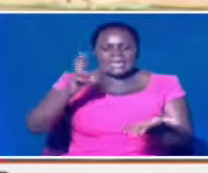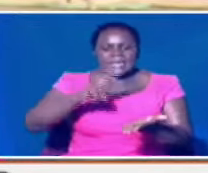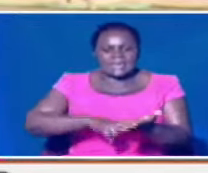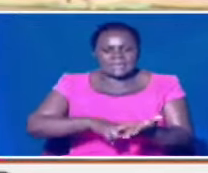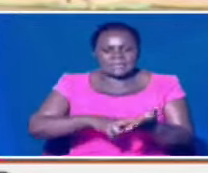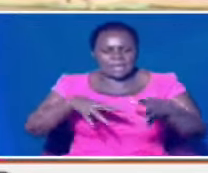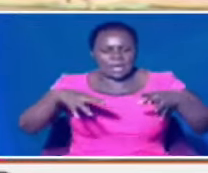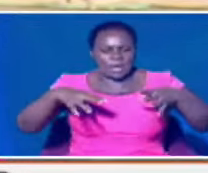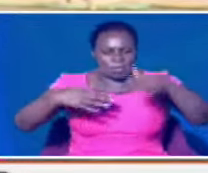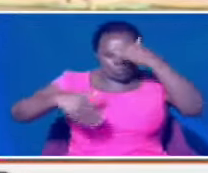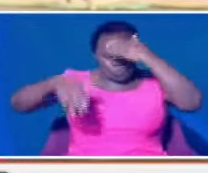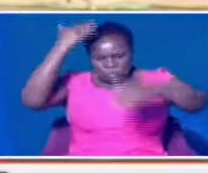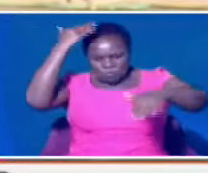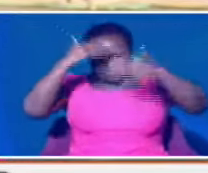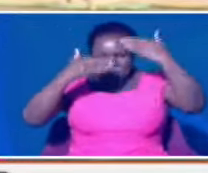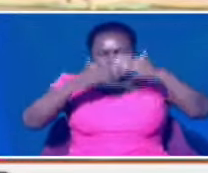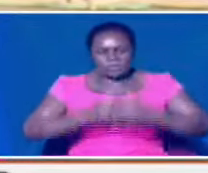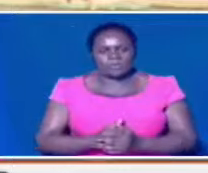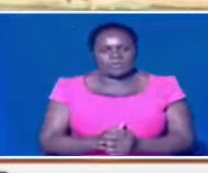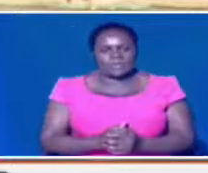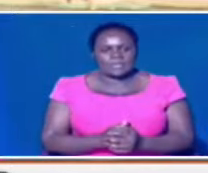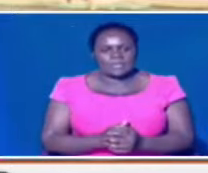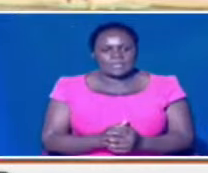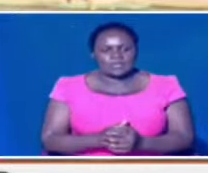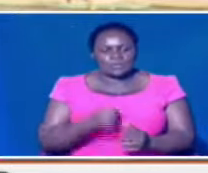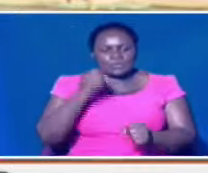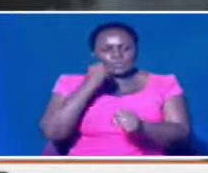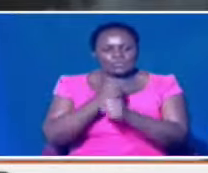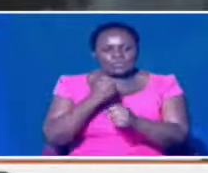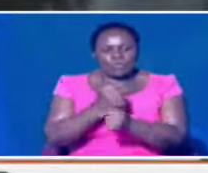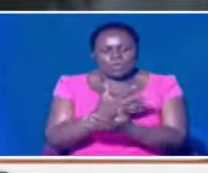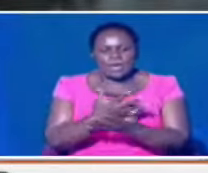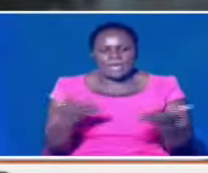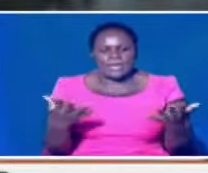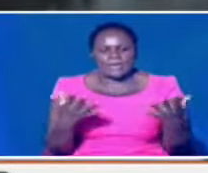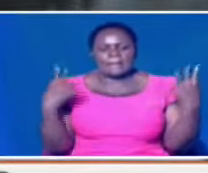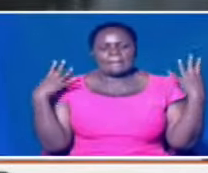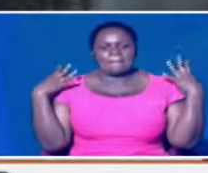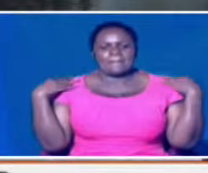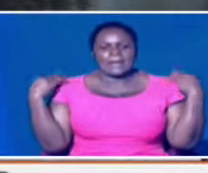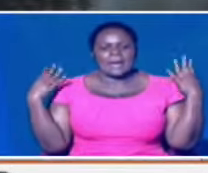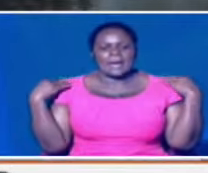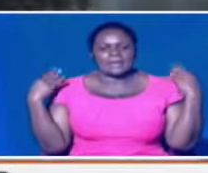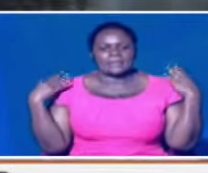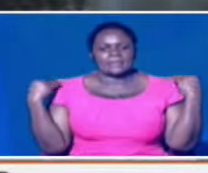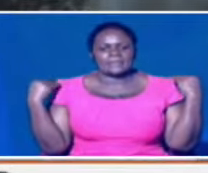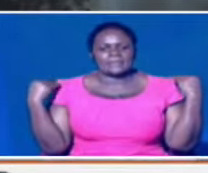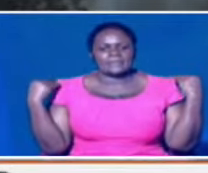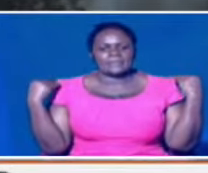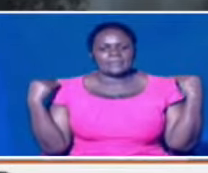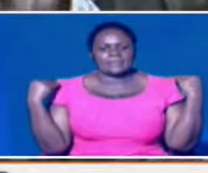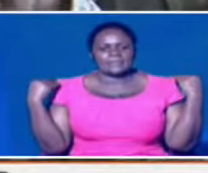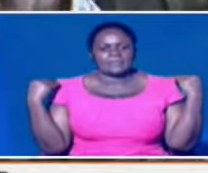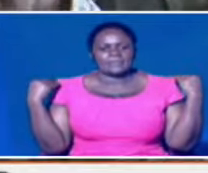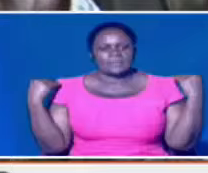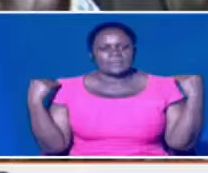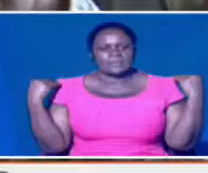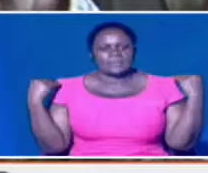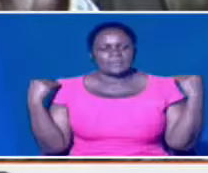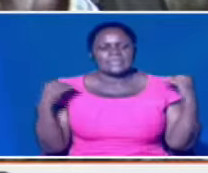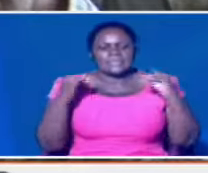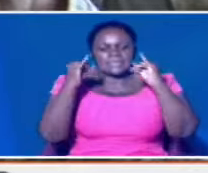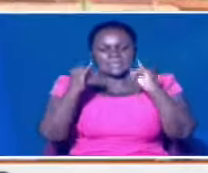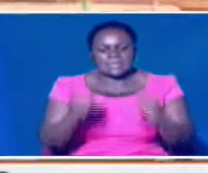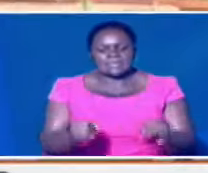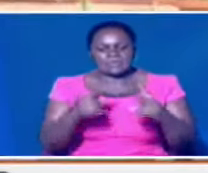and qualified professional to undertake any practice, and it is going to be in